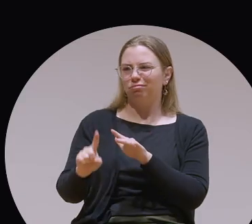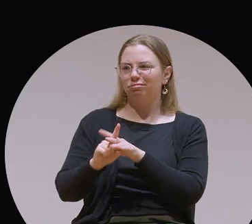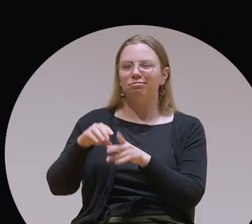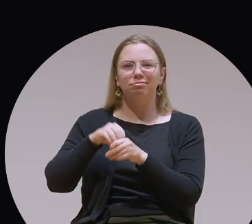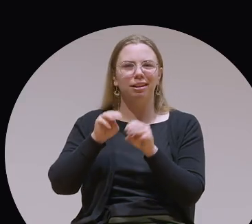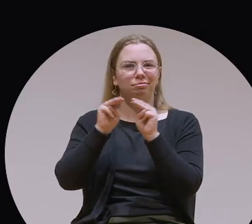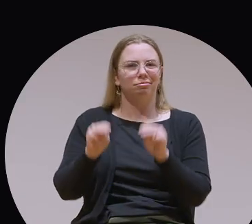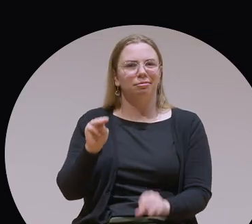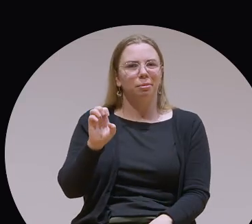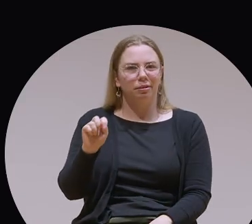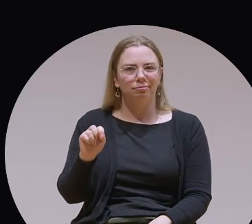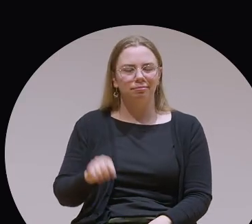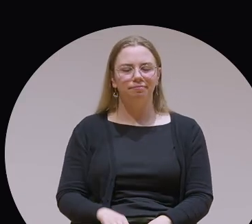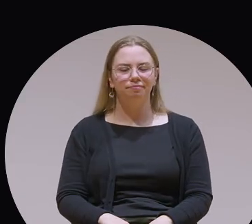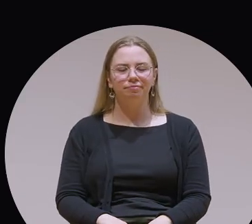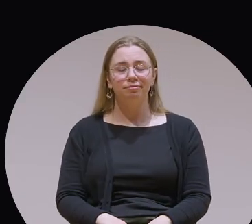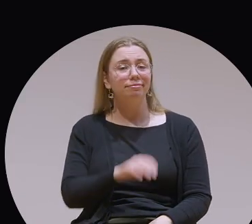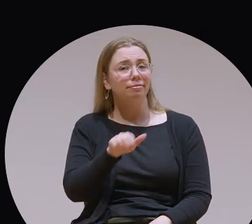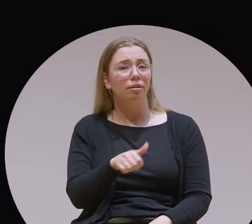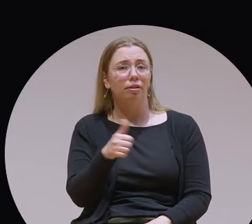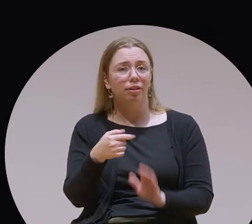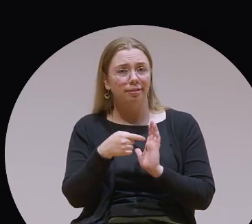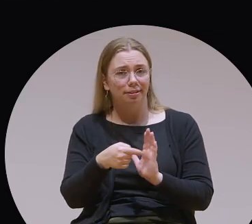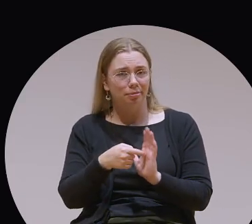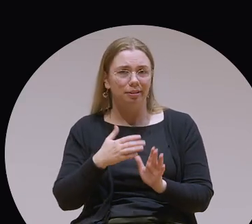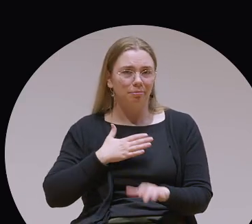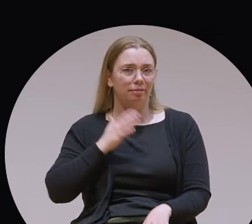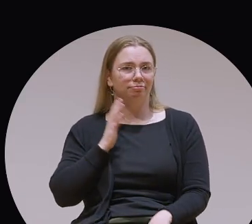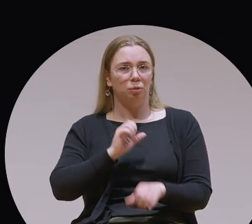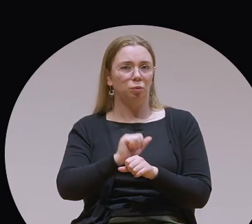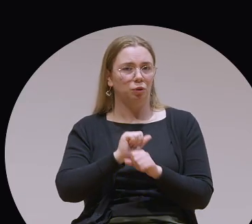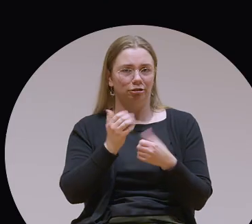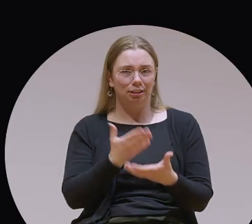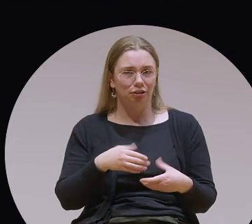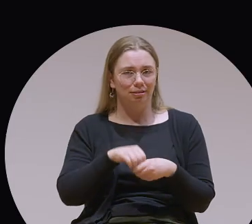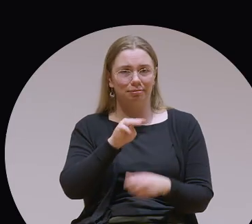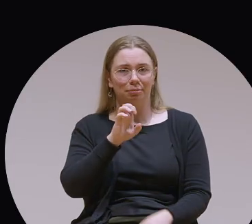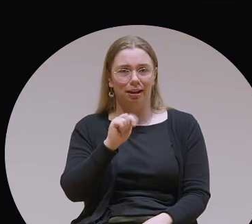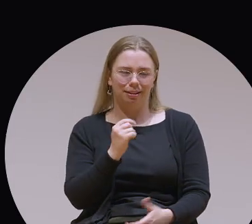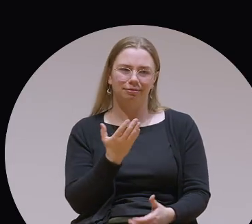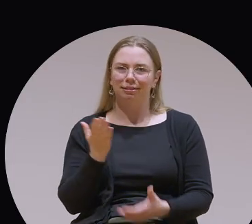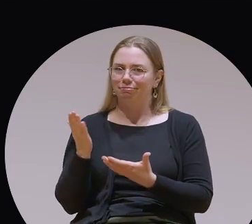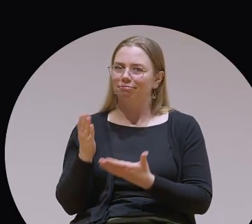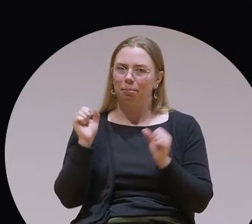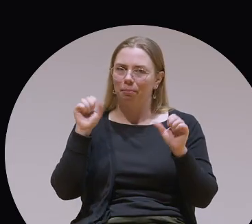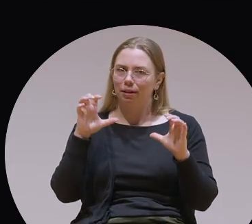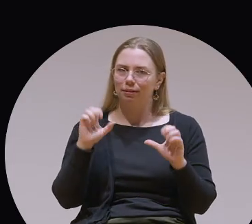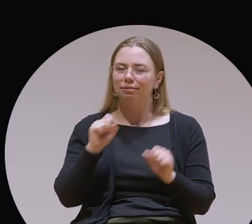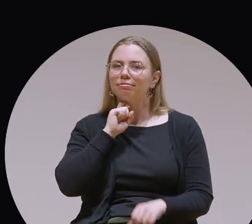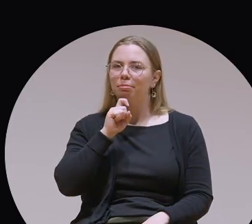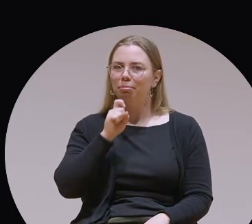One other example from my early days at the Met is this incredible suit of armor. If you visit the